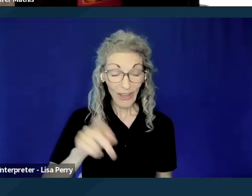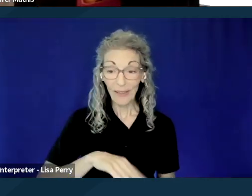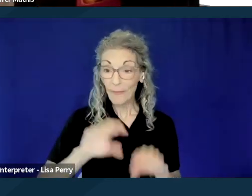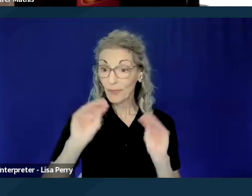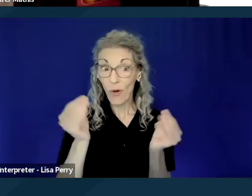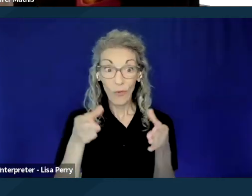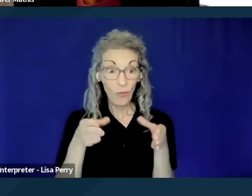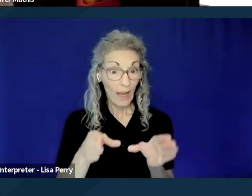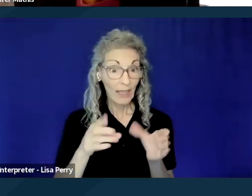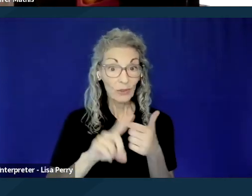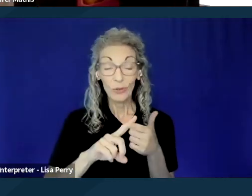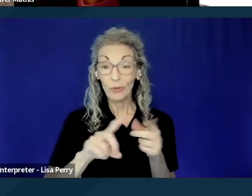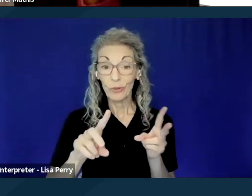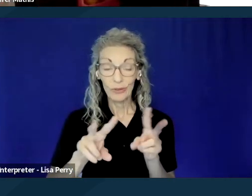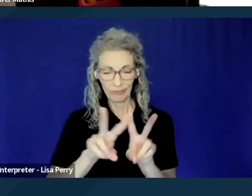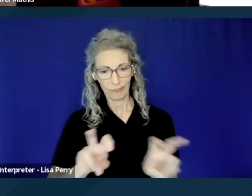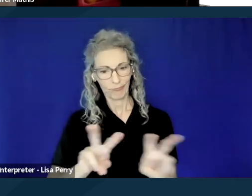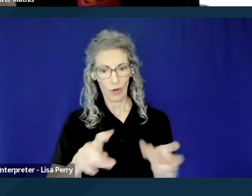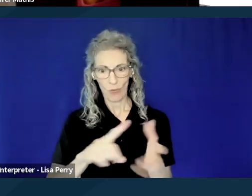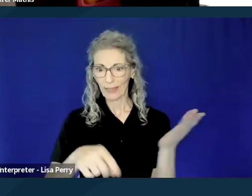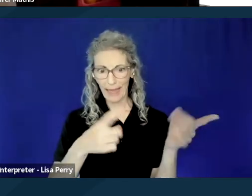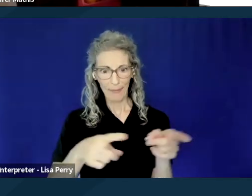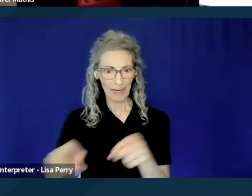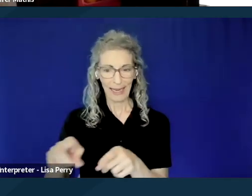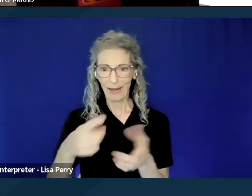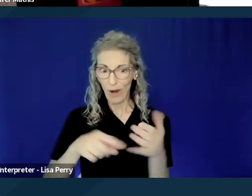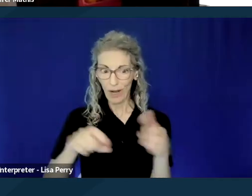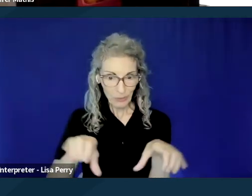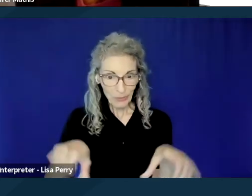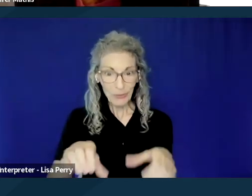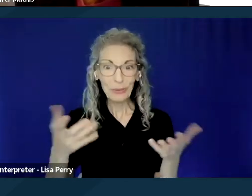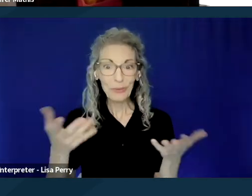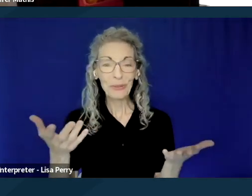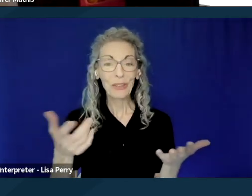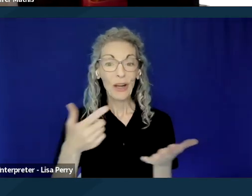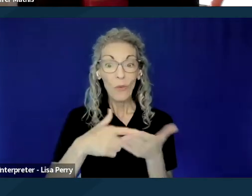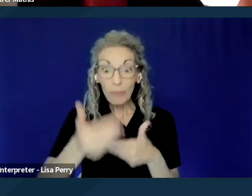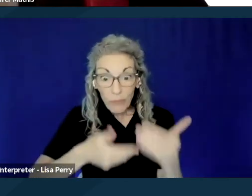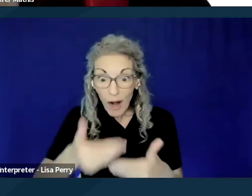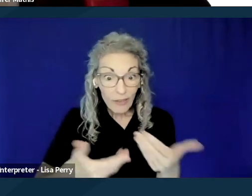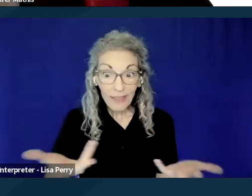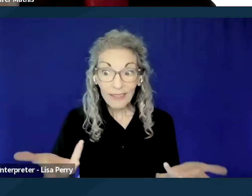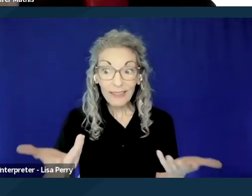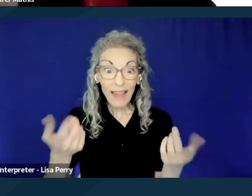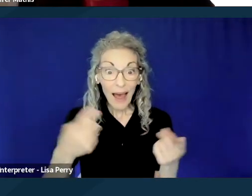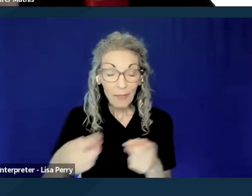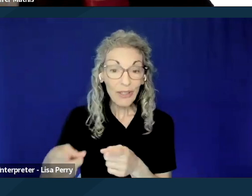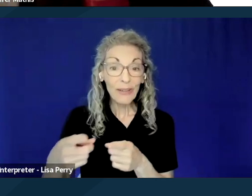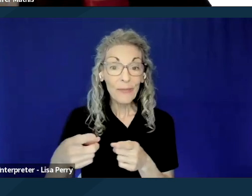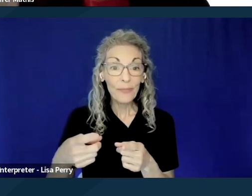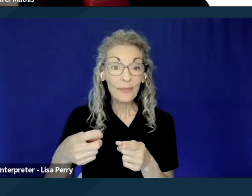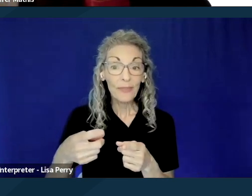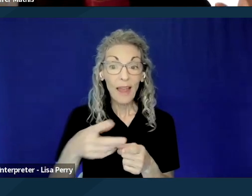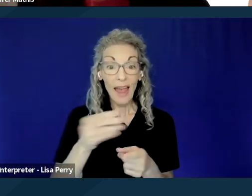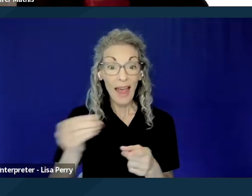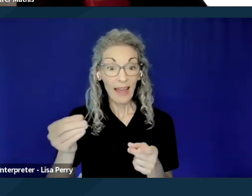at what is being done and what progress there is, and contractors